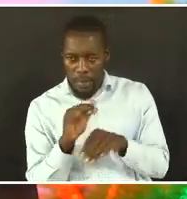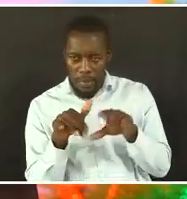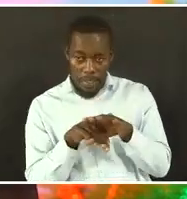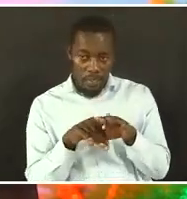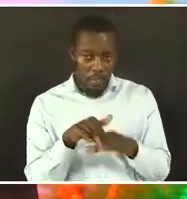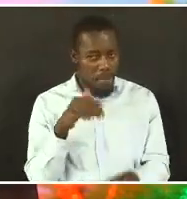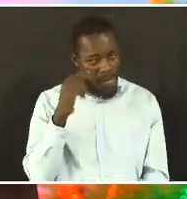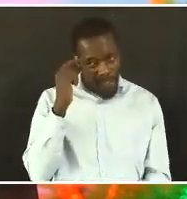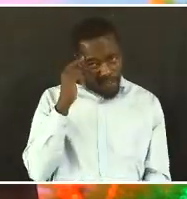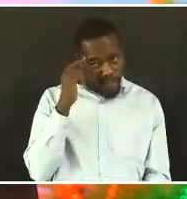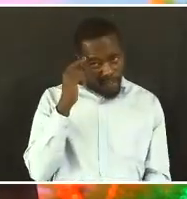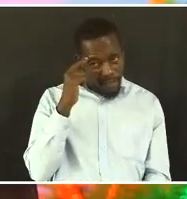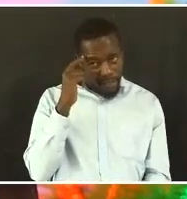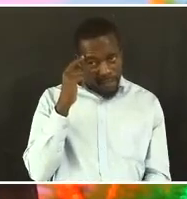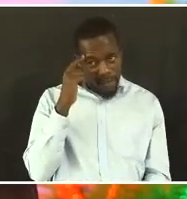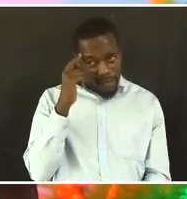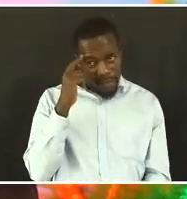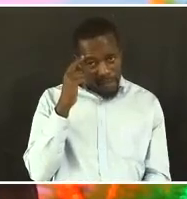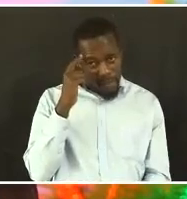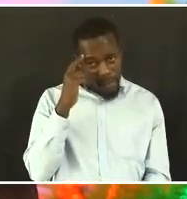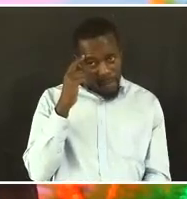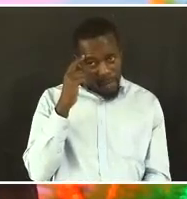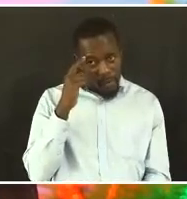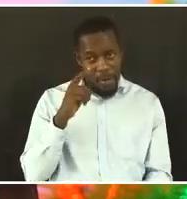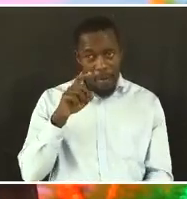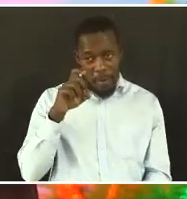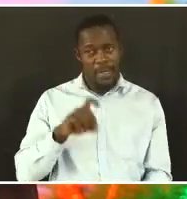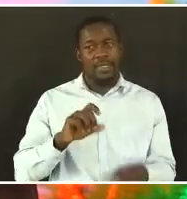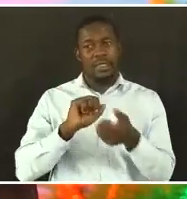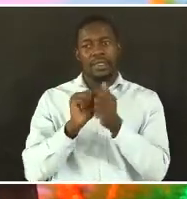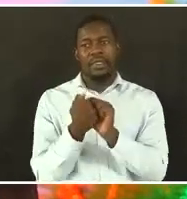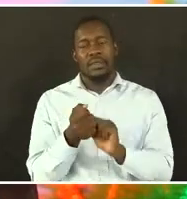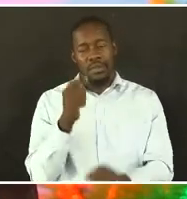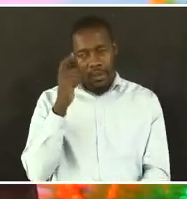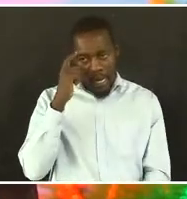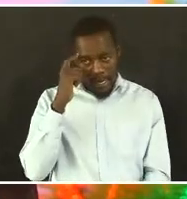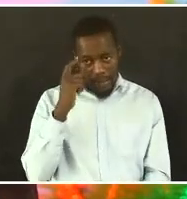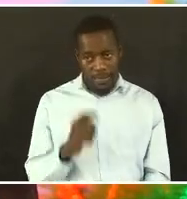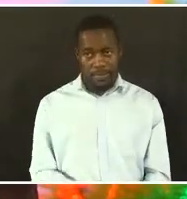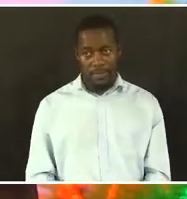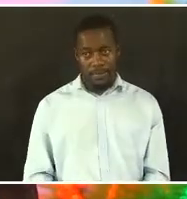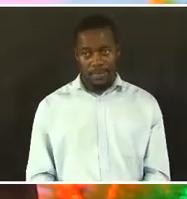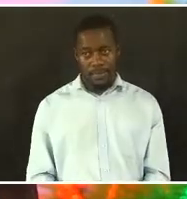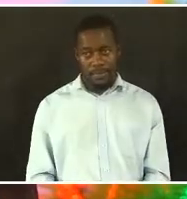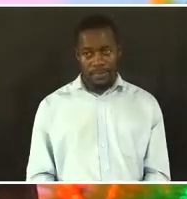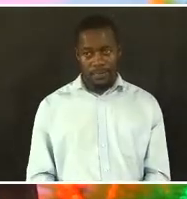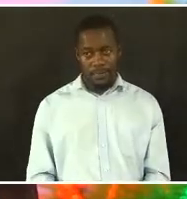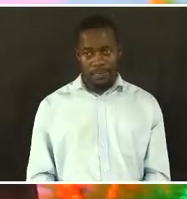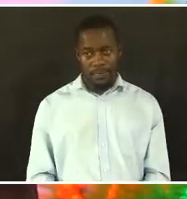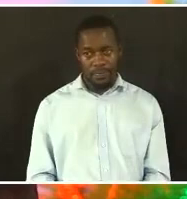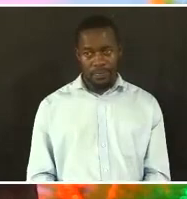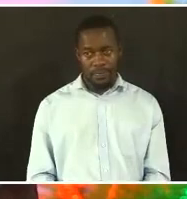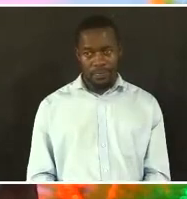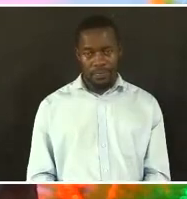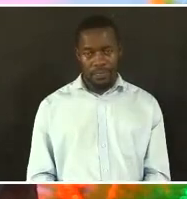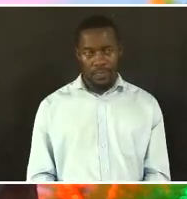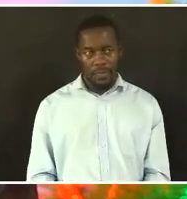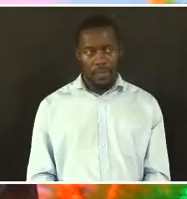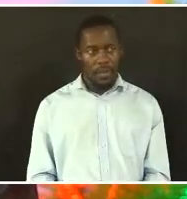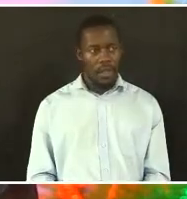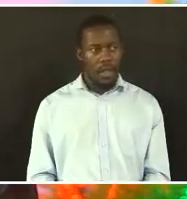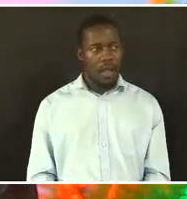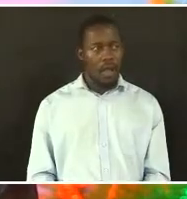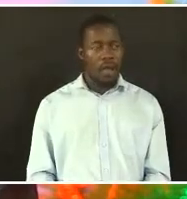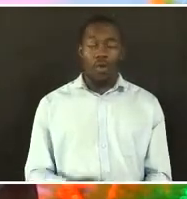mindset should realign. And when we realign our mindset, we must think that God wants us to